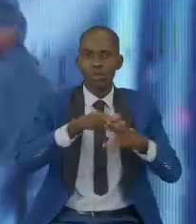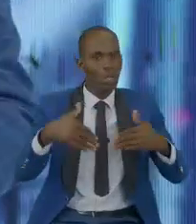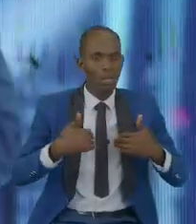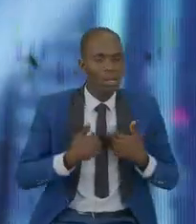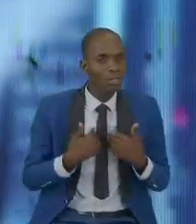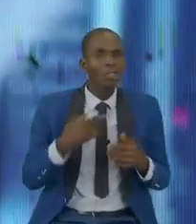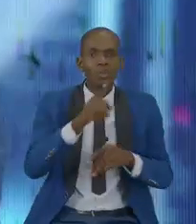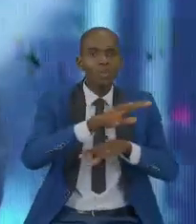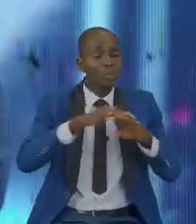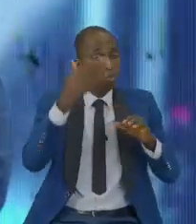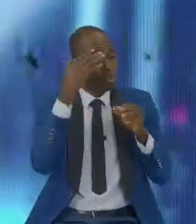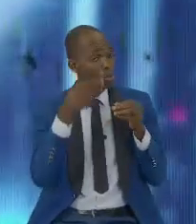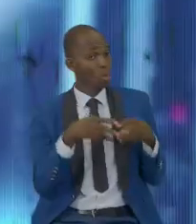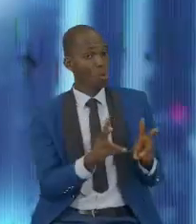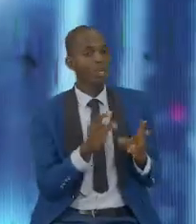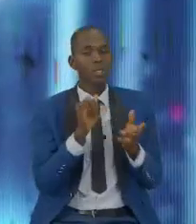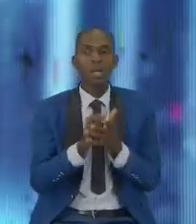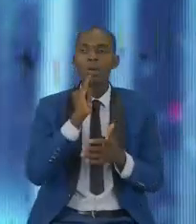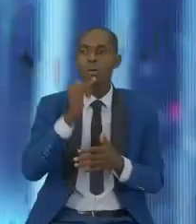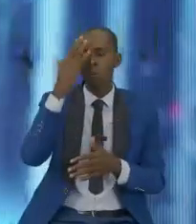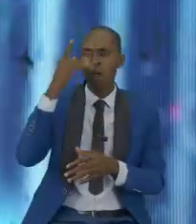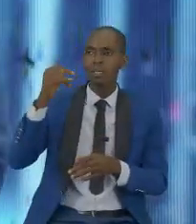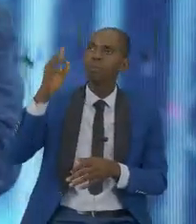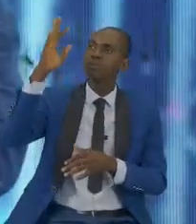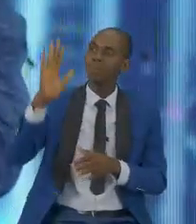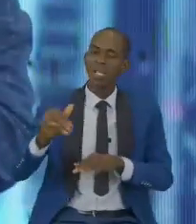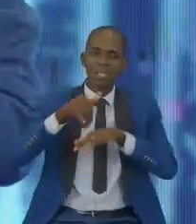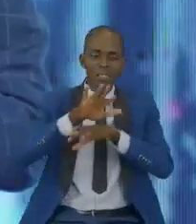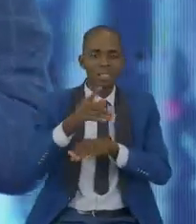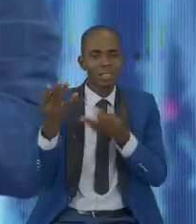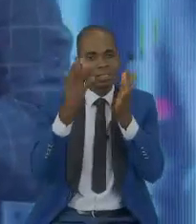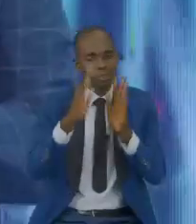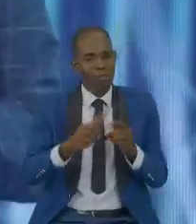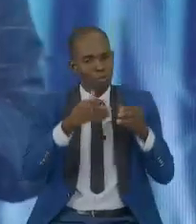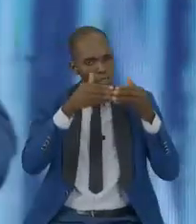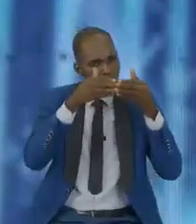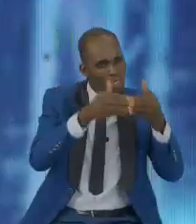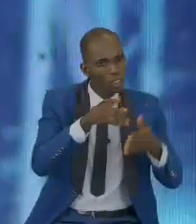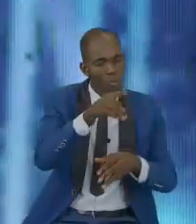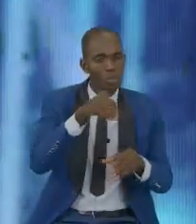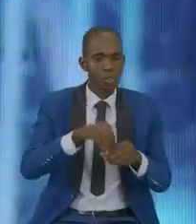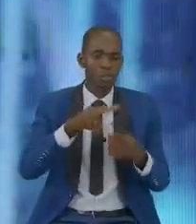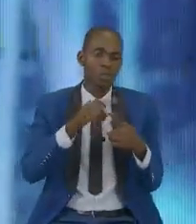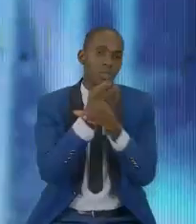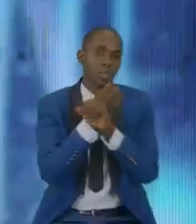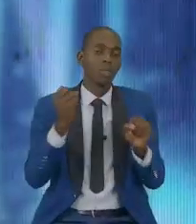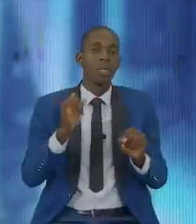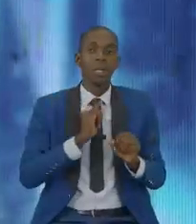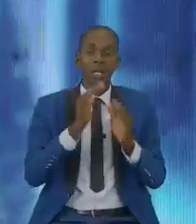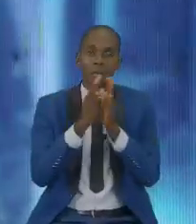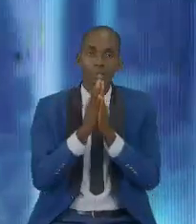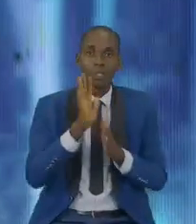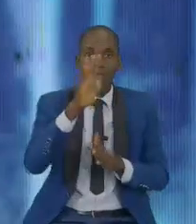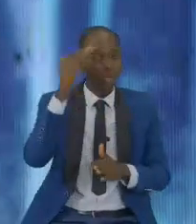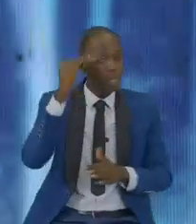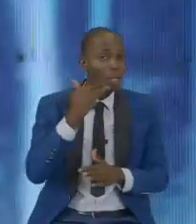That's why he has sent the guide to guide you into salvation. And I pray your head will